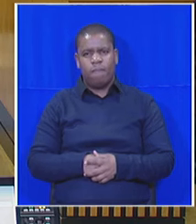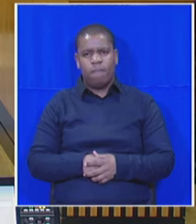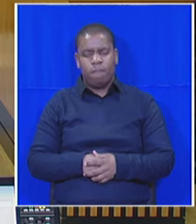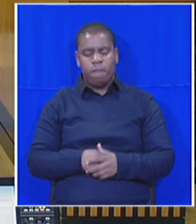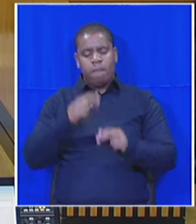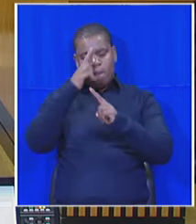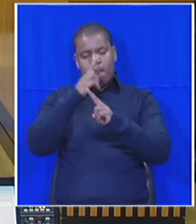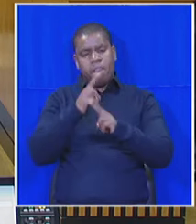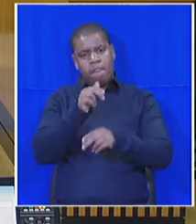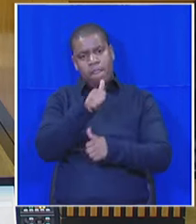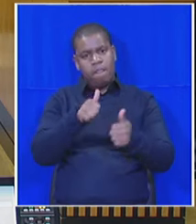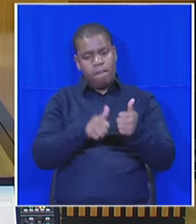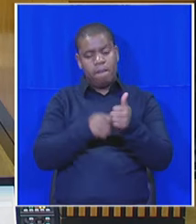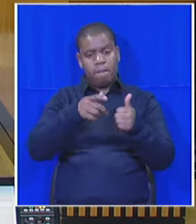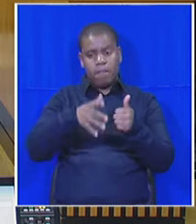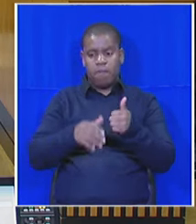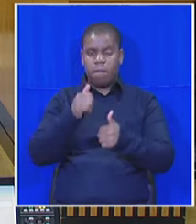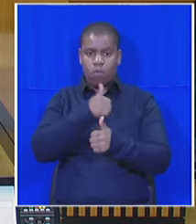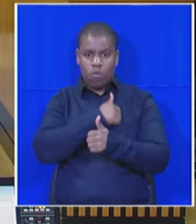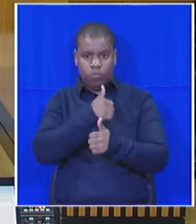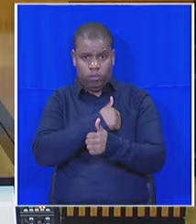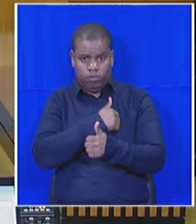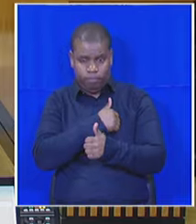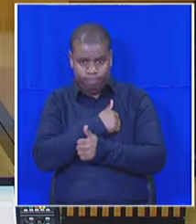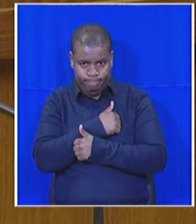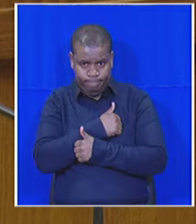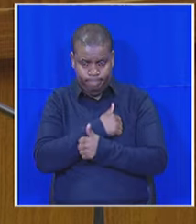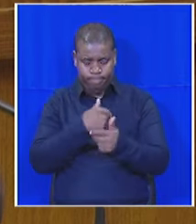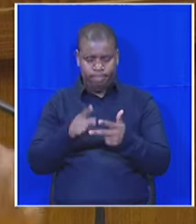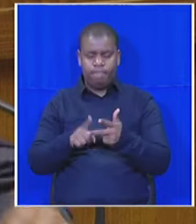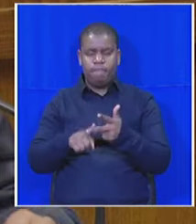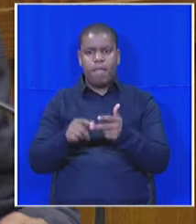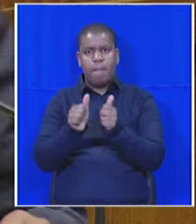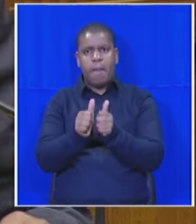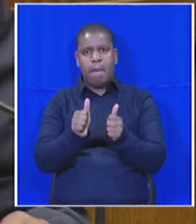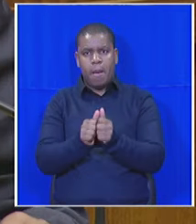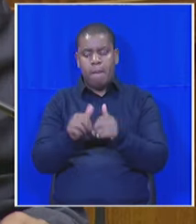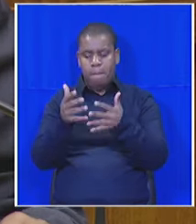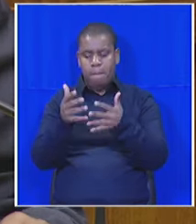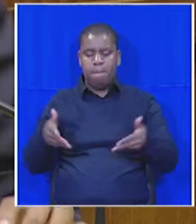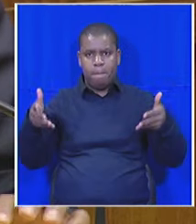Honorable Deputy Speaker, comrades, honorable members of this House.